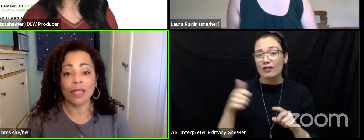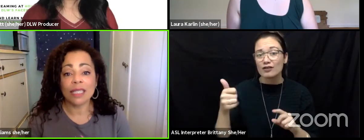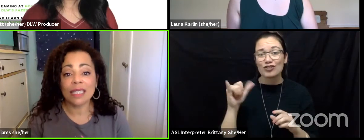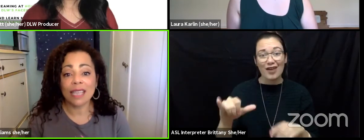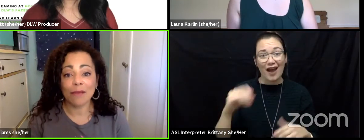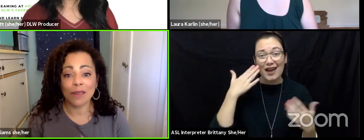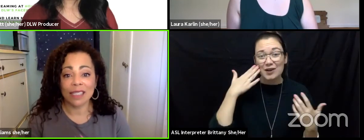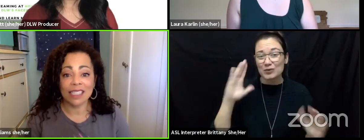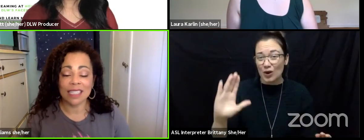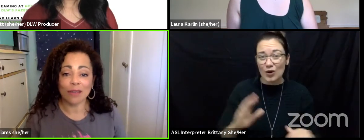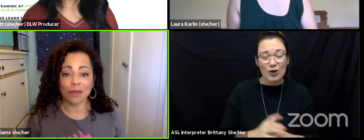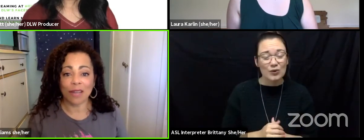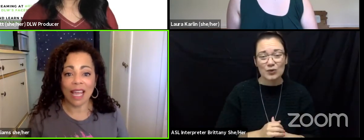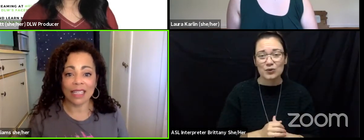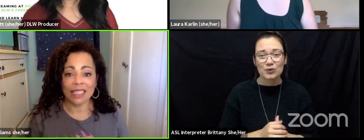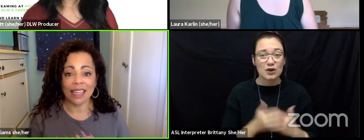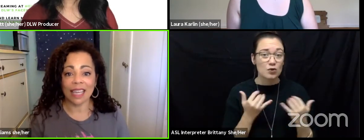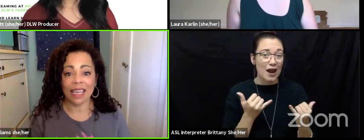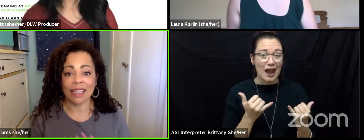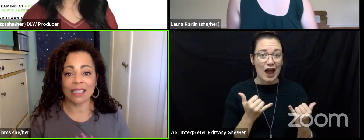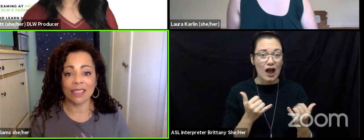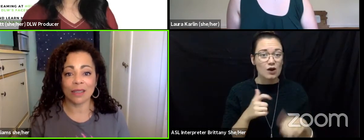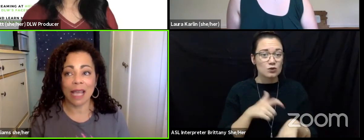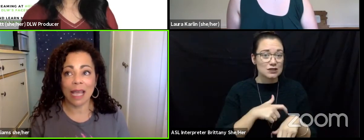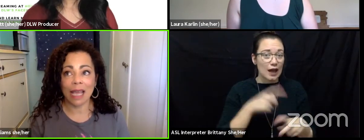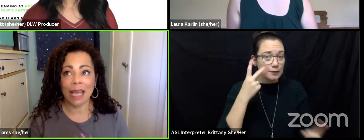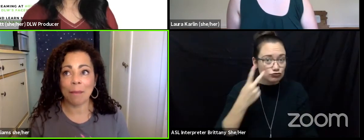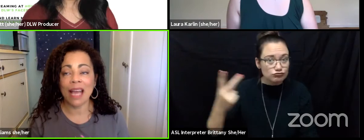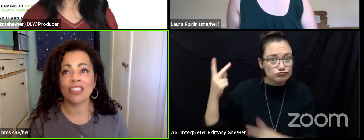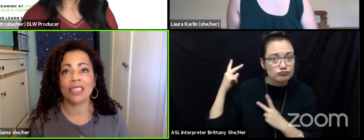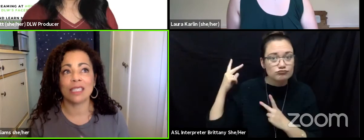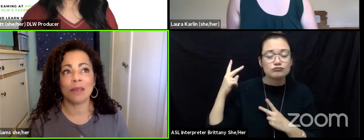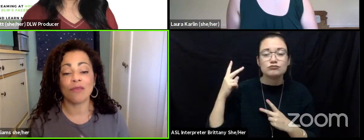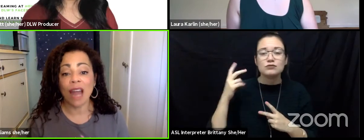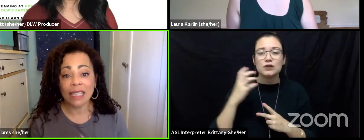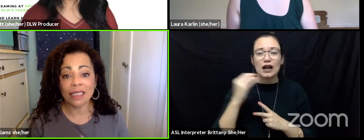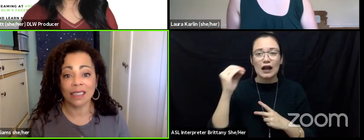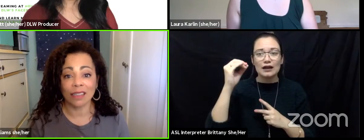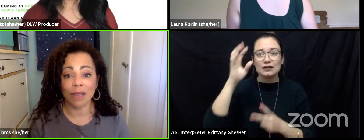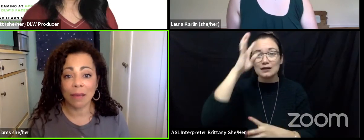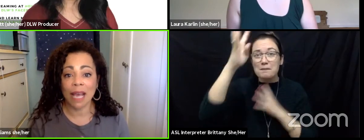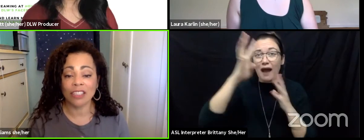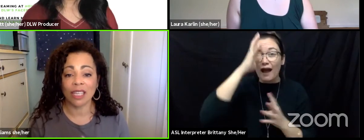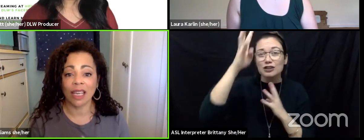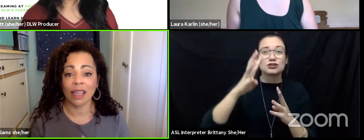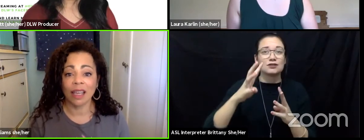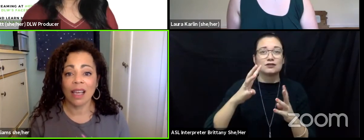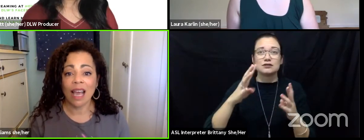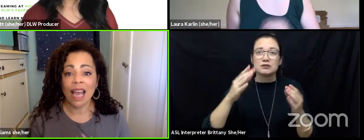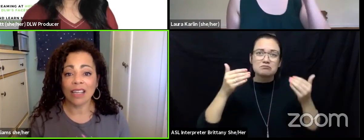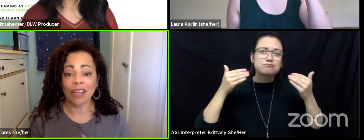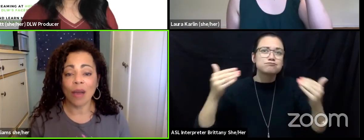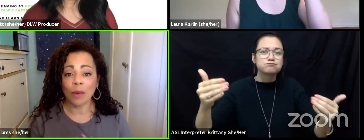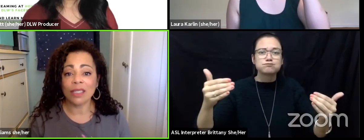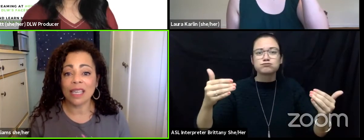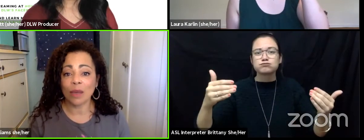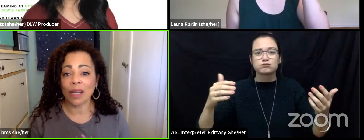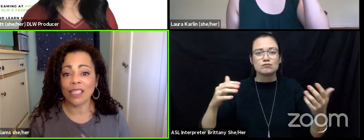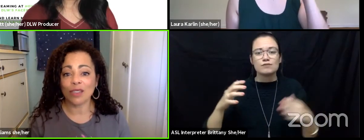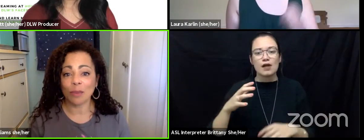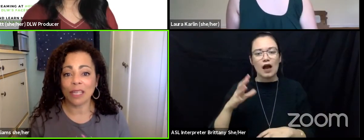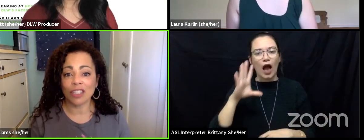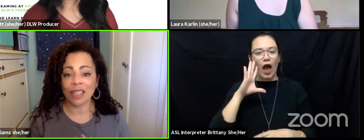know. This is a time for us to self-reflect, I think, and to imagine and to be radical in reimagining. And, you know, I will